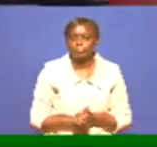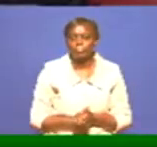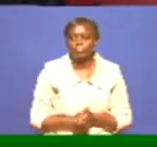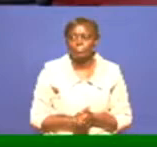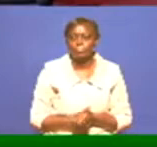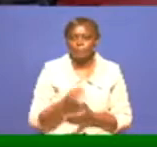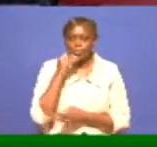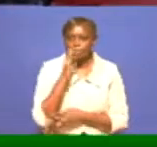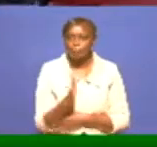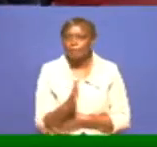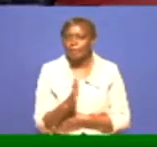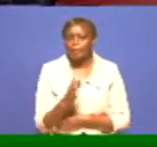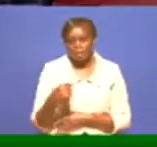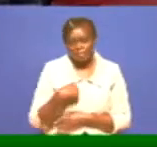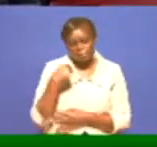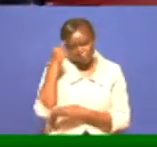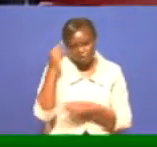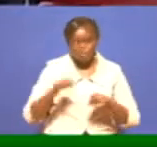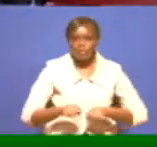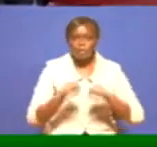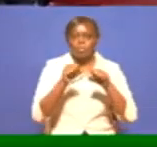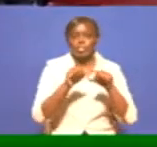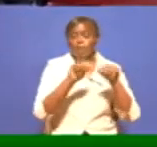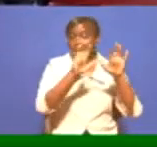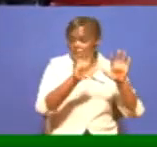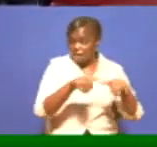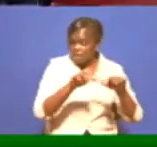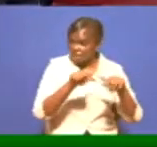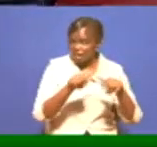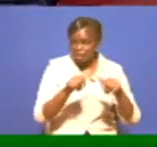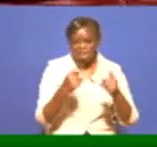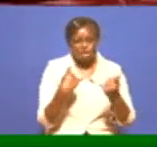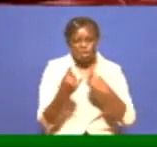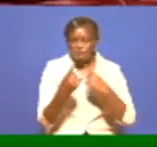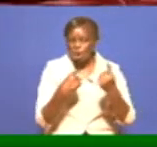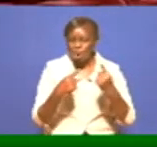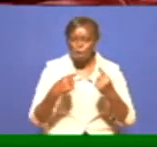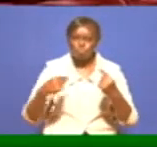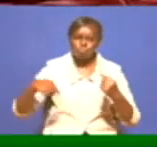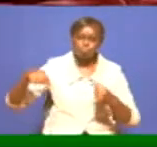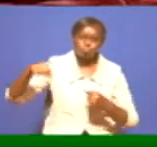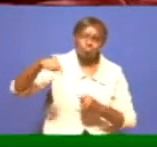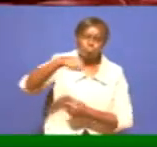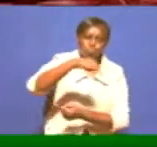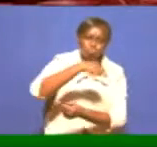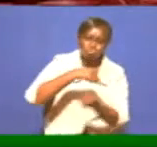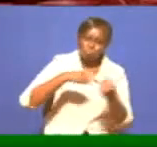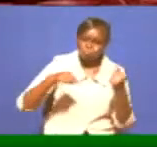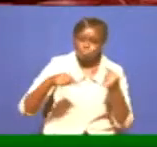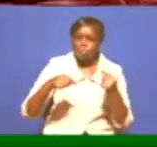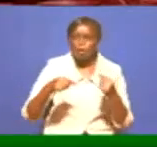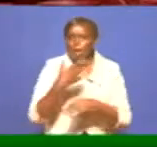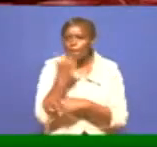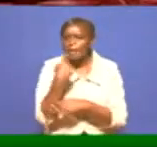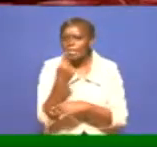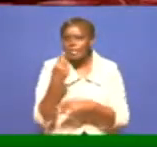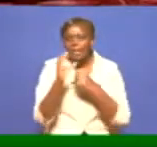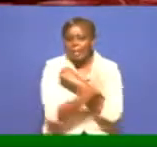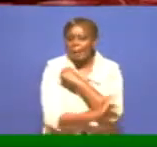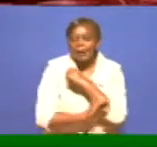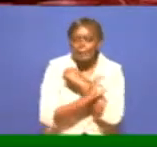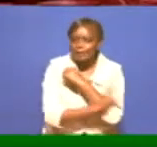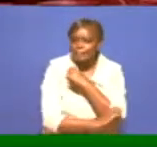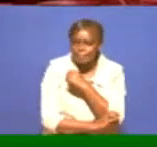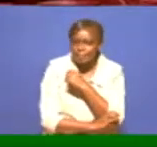Mr. Speaker, I think the chairman of agriculture is going round and round and round. He should be more pragmatic and tell the country that